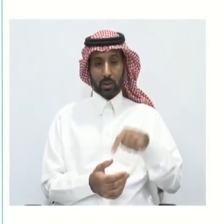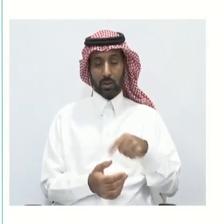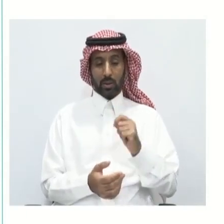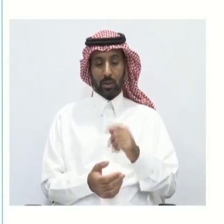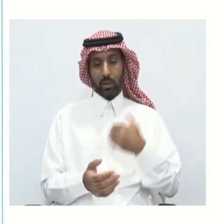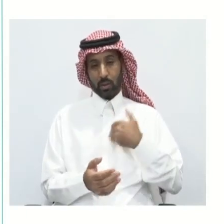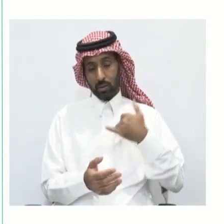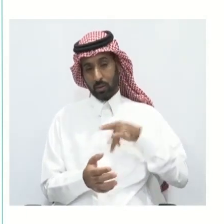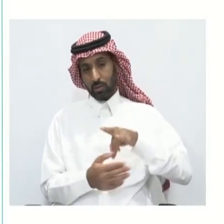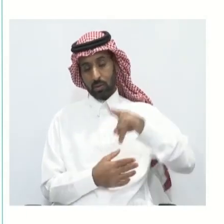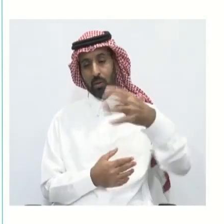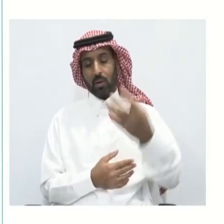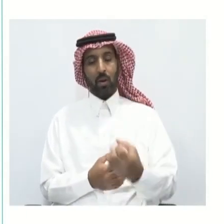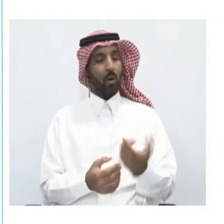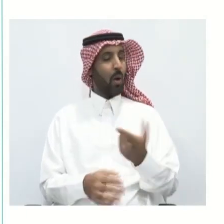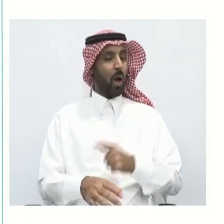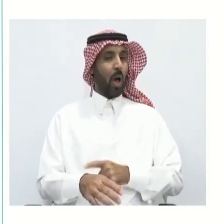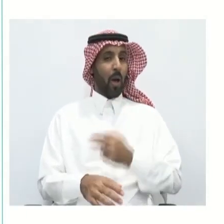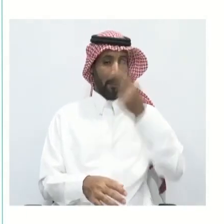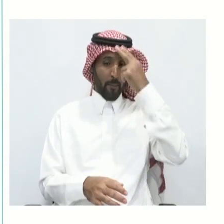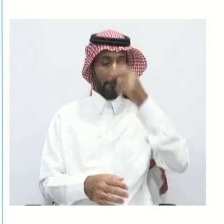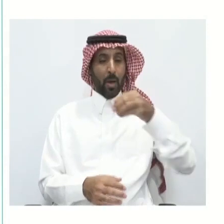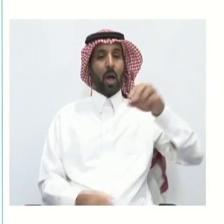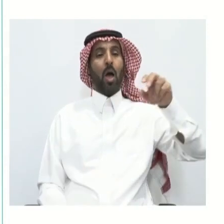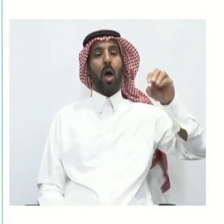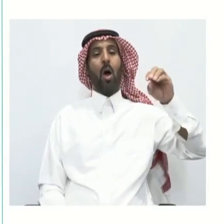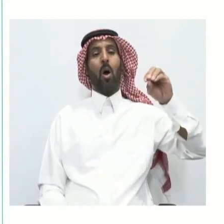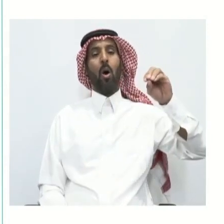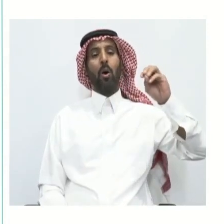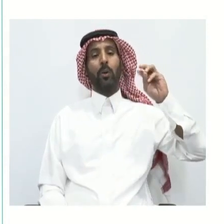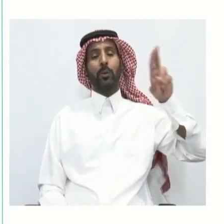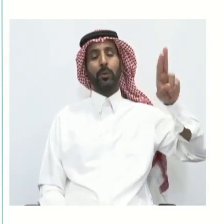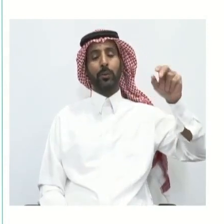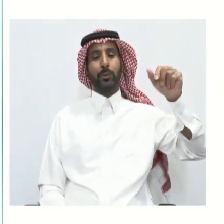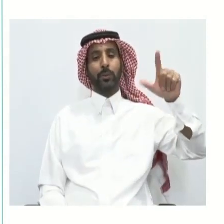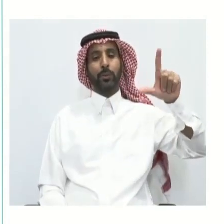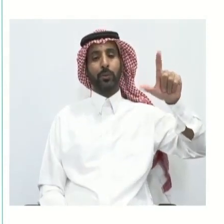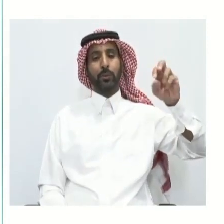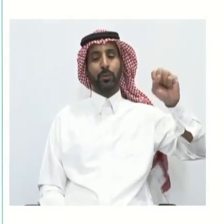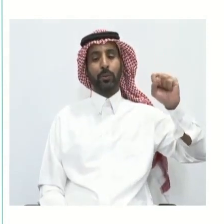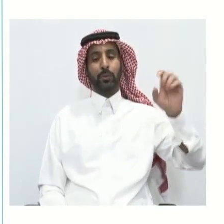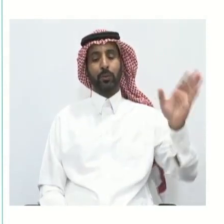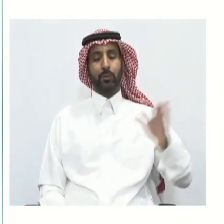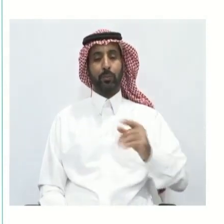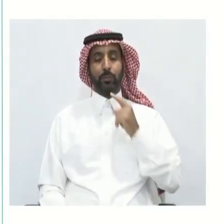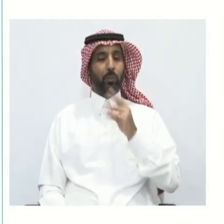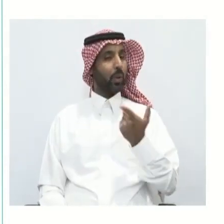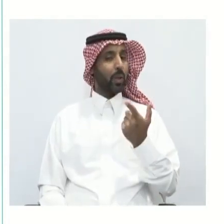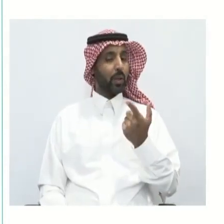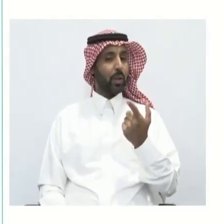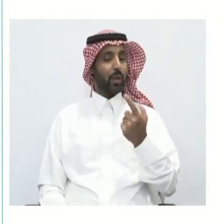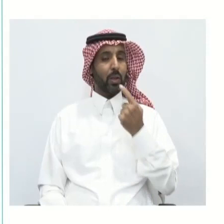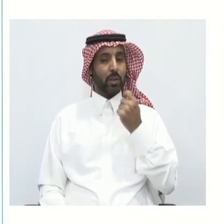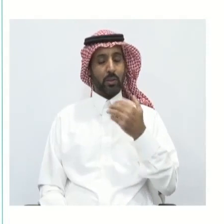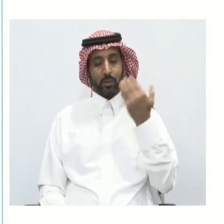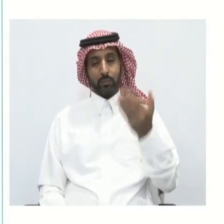will go on a vacation to Al-Ula, Saudi Arabia. So the answer for when we are going to Al-Ula, you say this